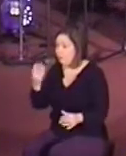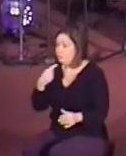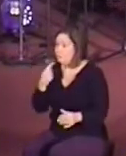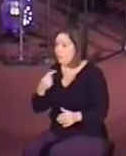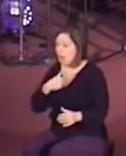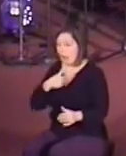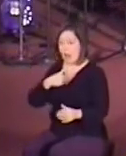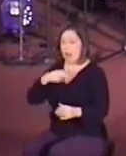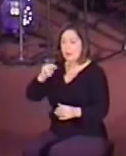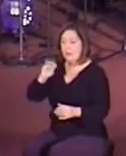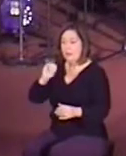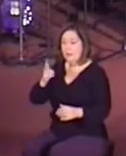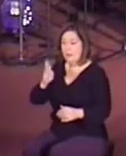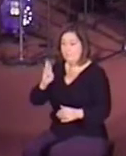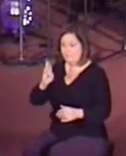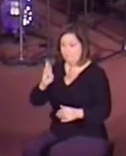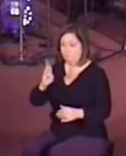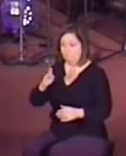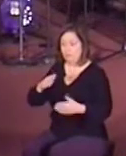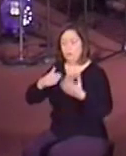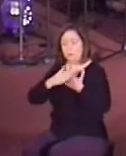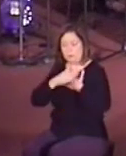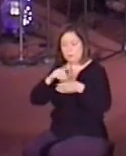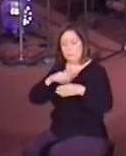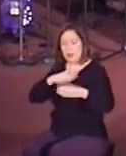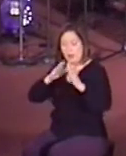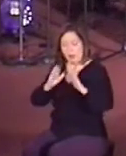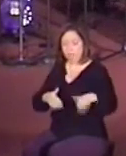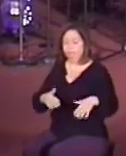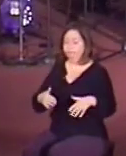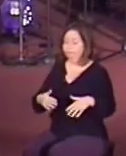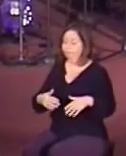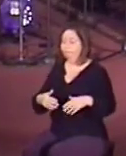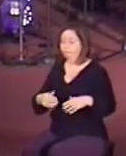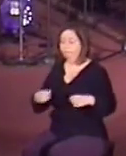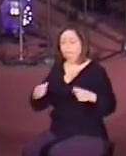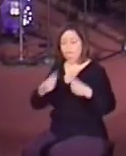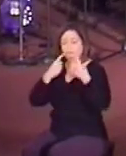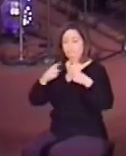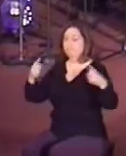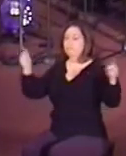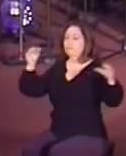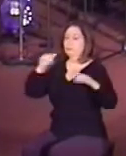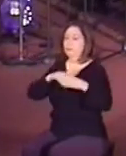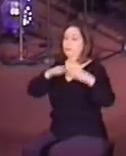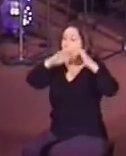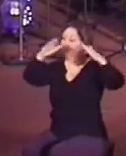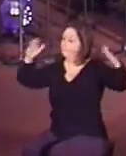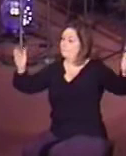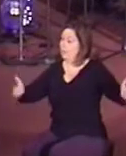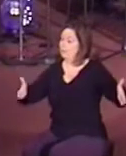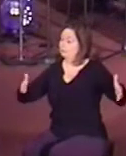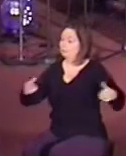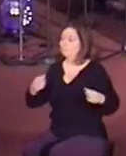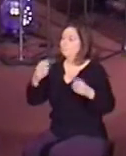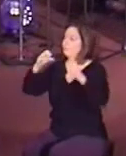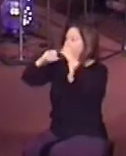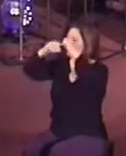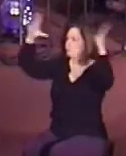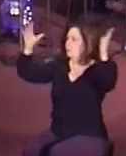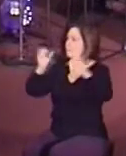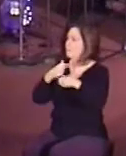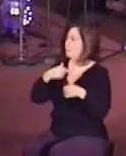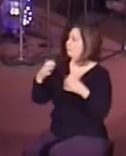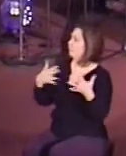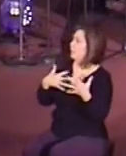I, Nebuchadnezzar, was at rest in my house, flourishing in my palace. And I saw a dream which made me afraid, and